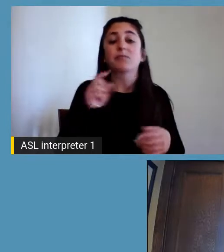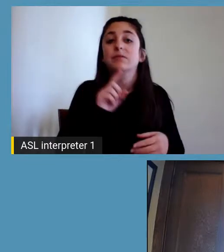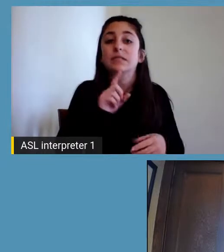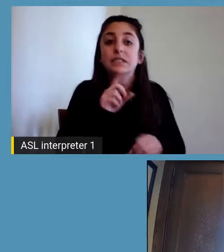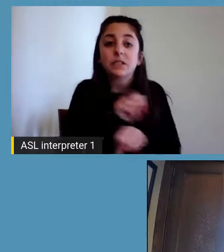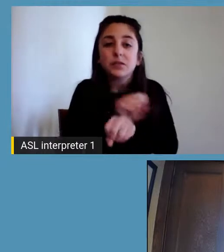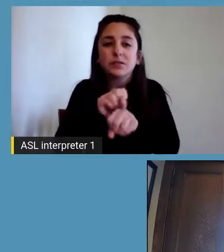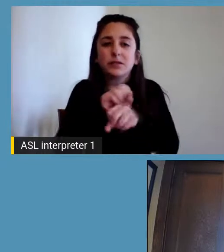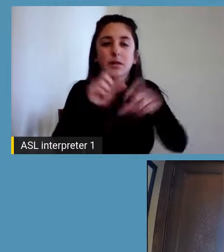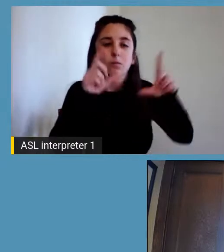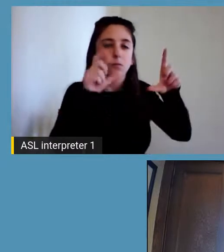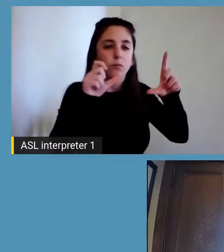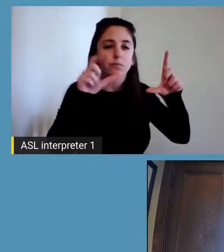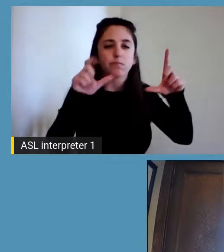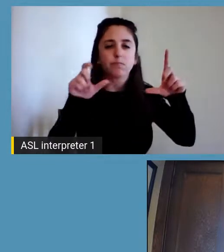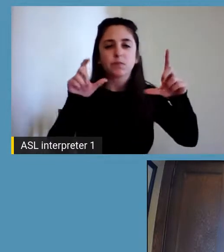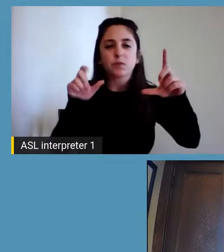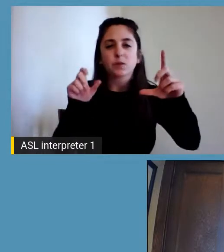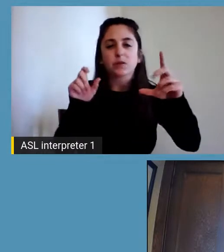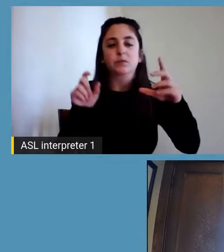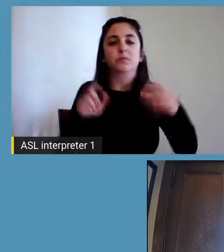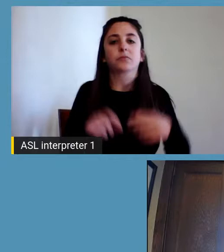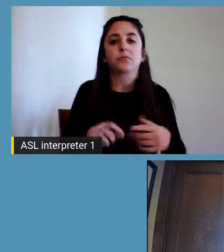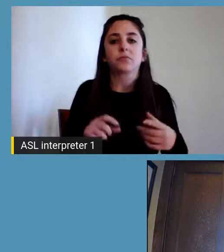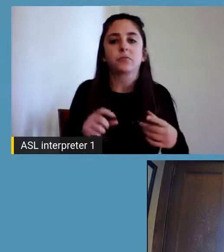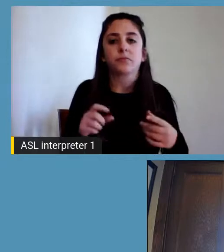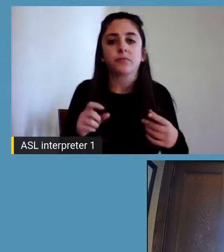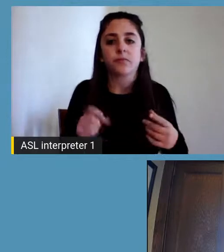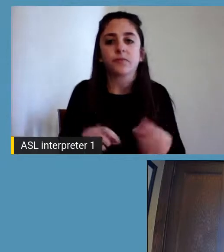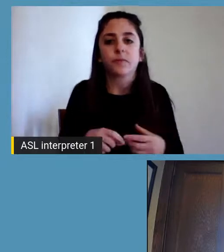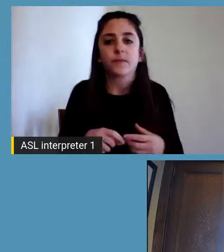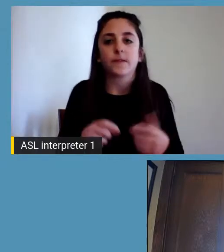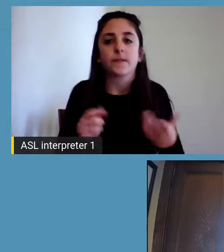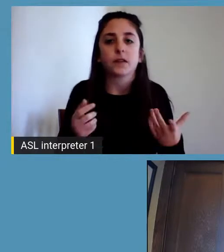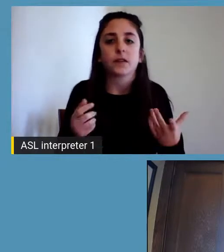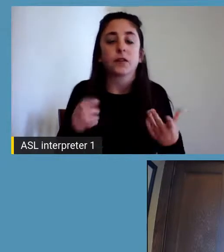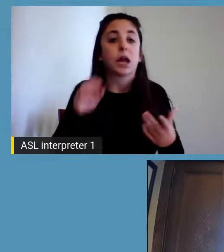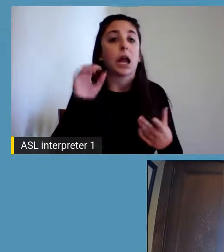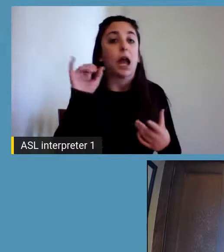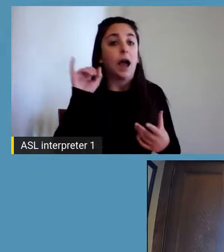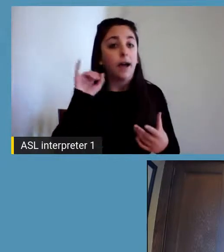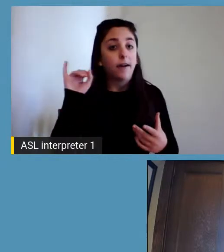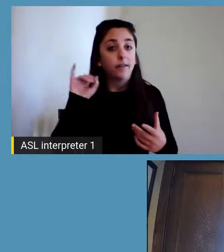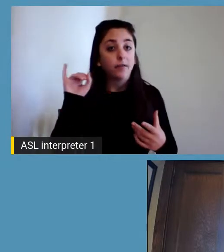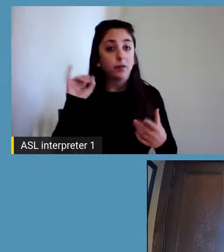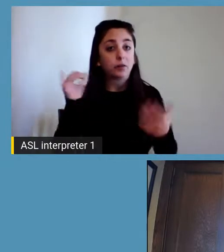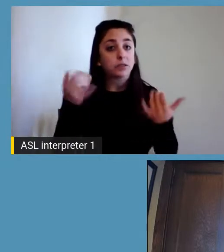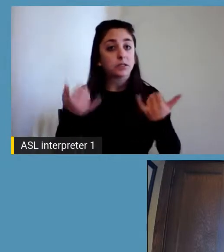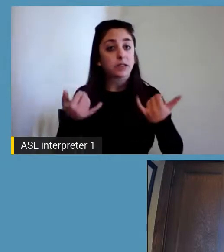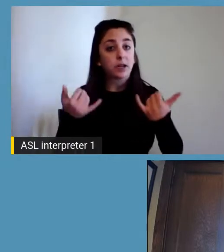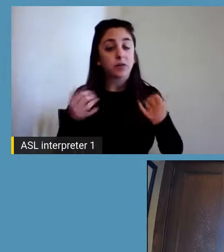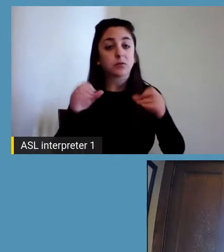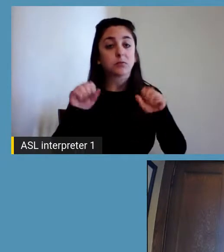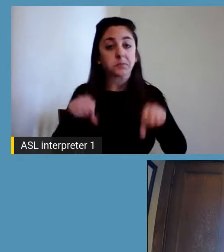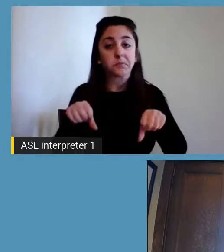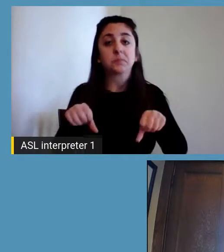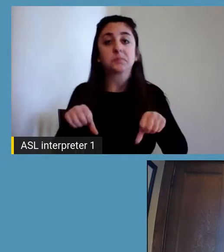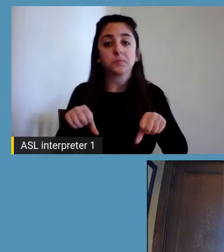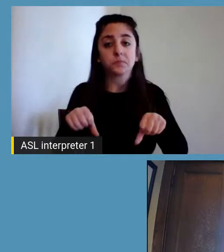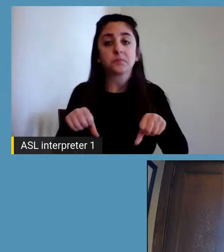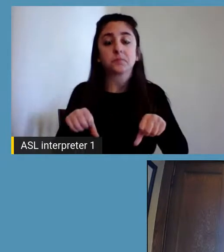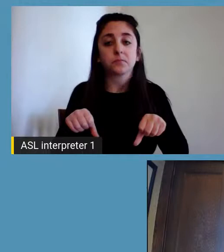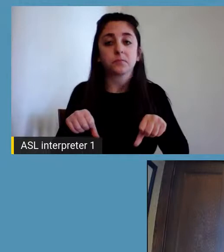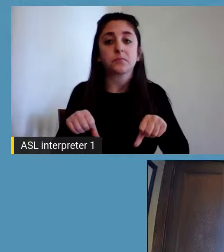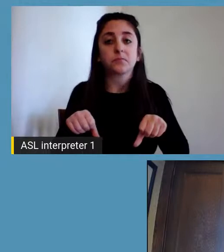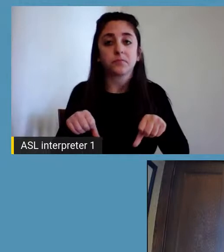do, if I show you what you really should be using, the iPhone now has the